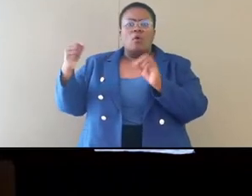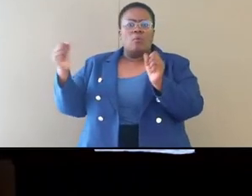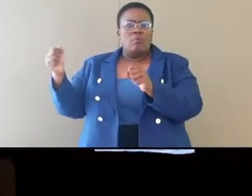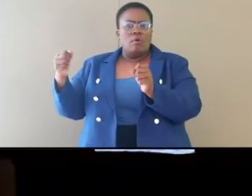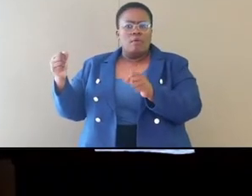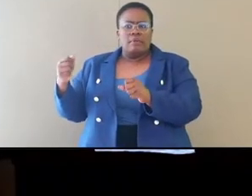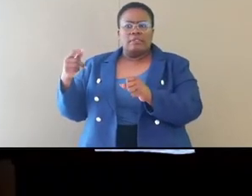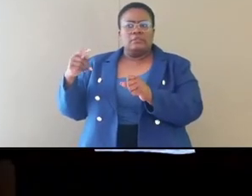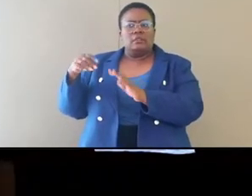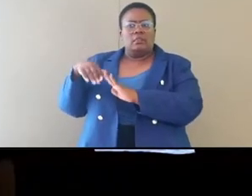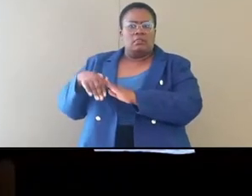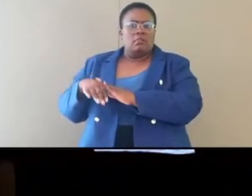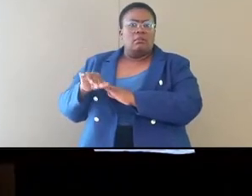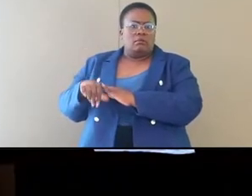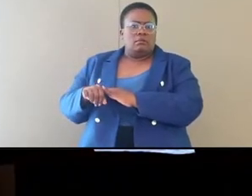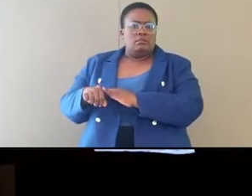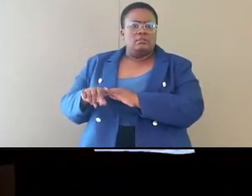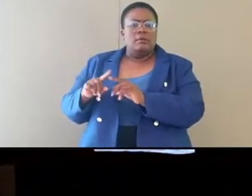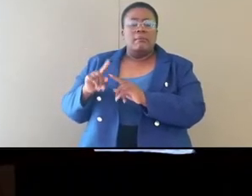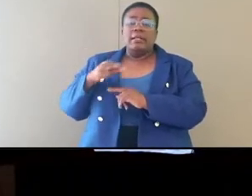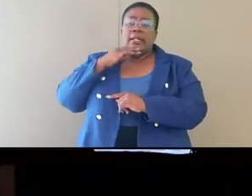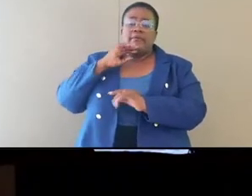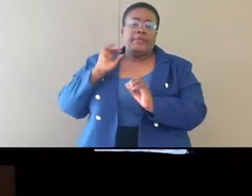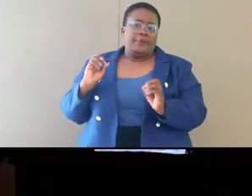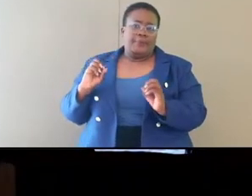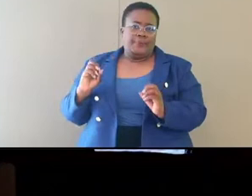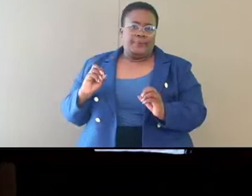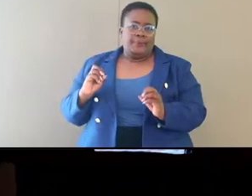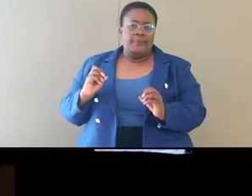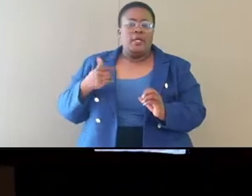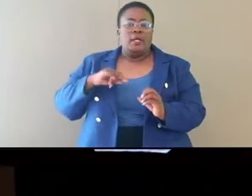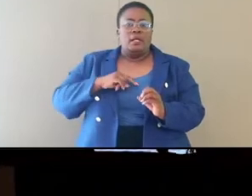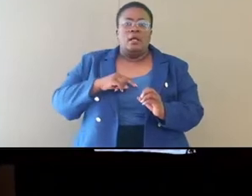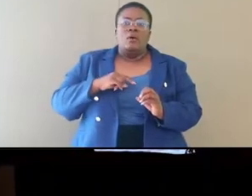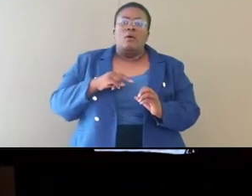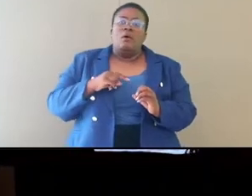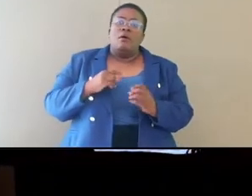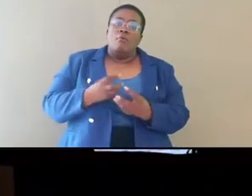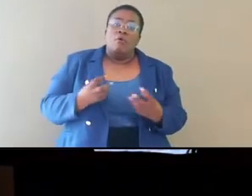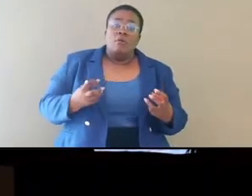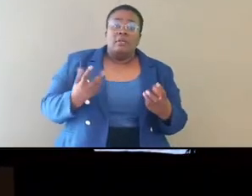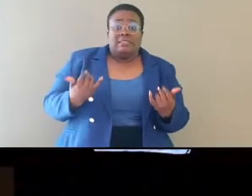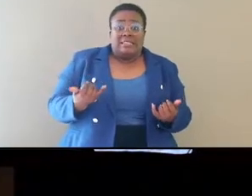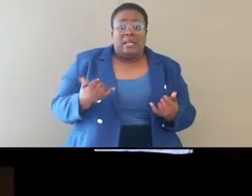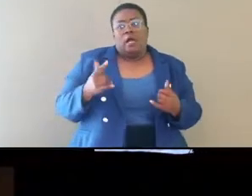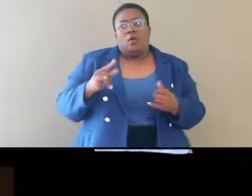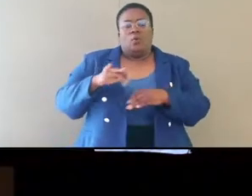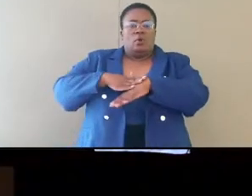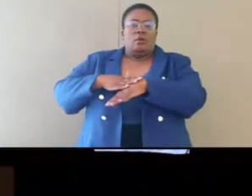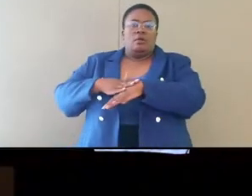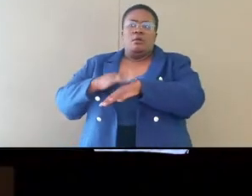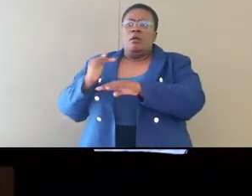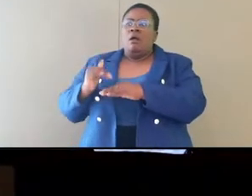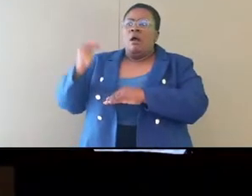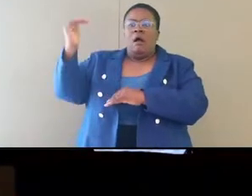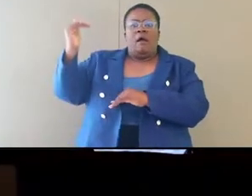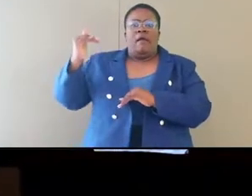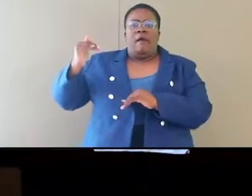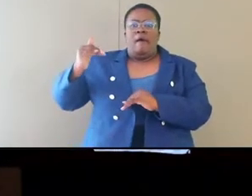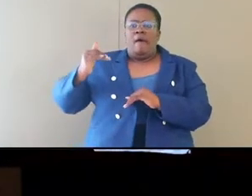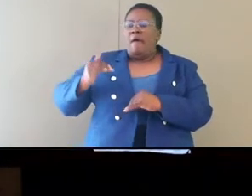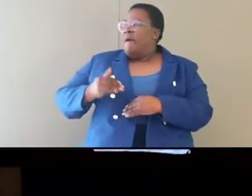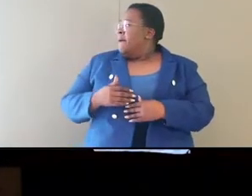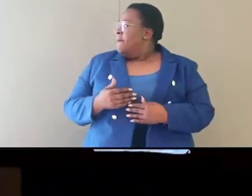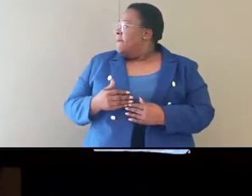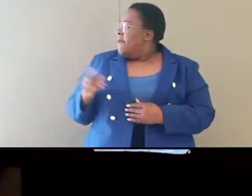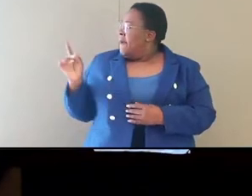but not enough. And our poverty rate is now substantially higher than it was. If we look at the picture, here's that picture over the whole